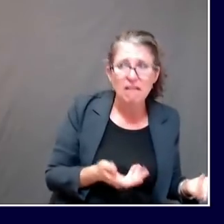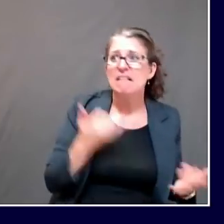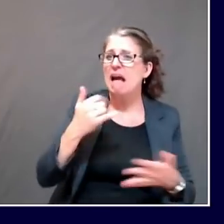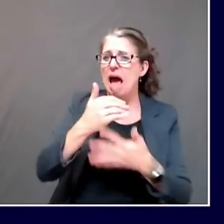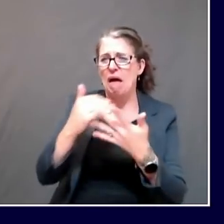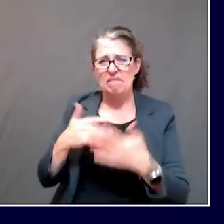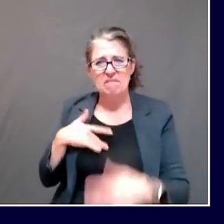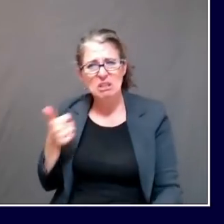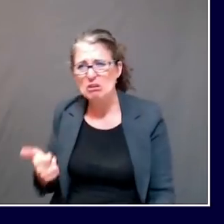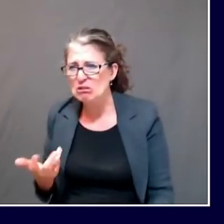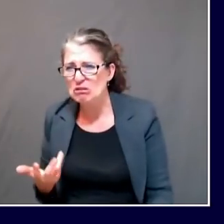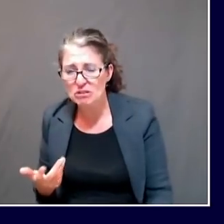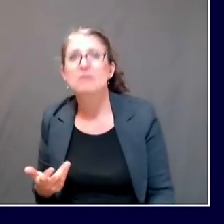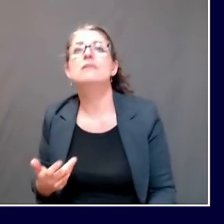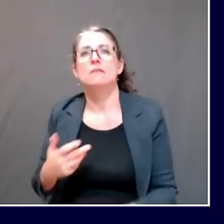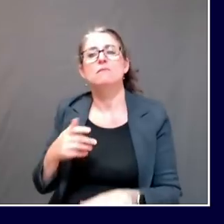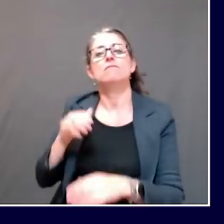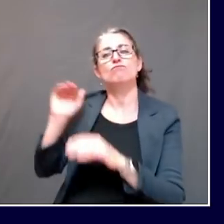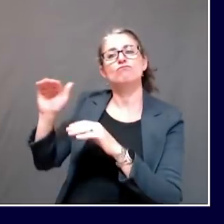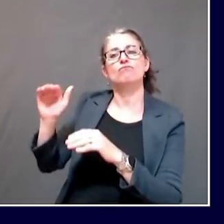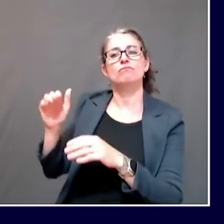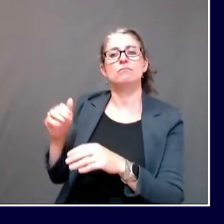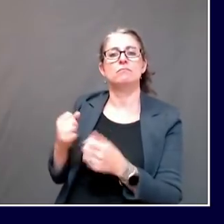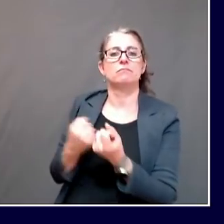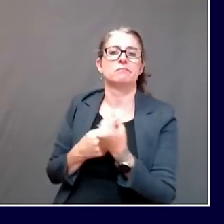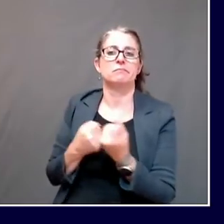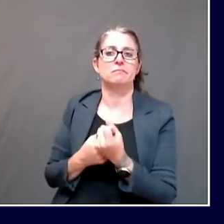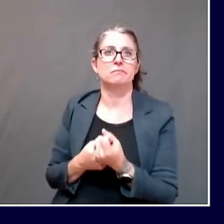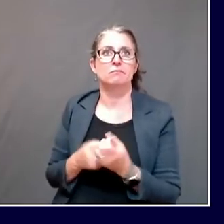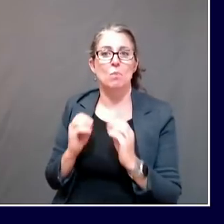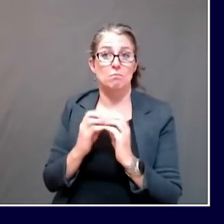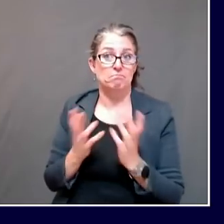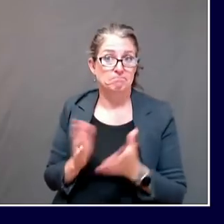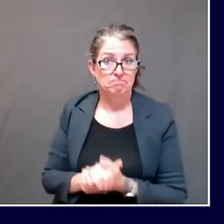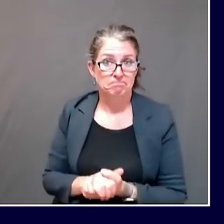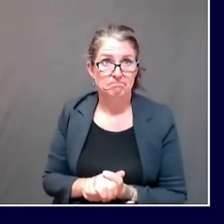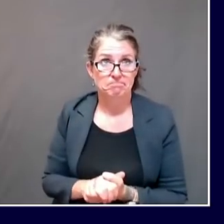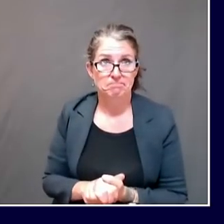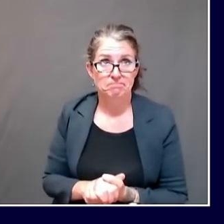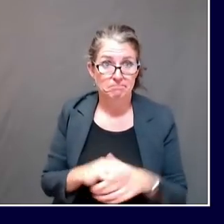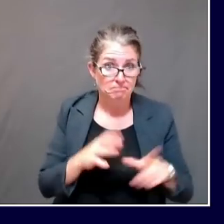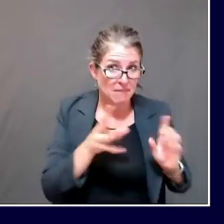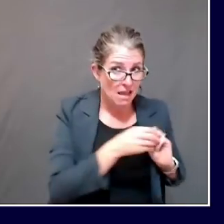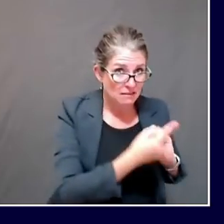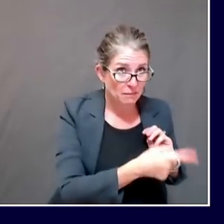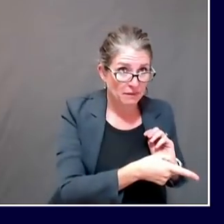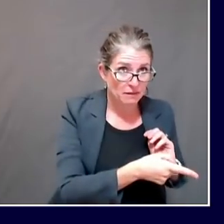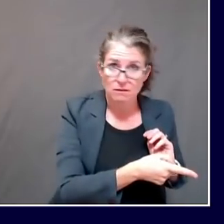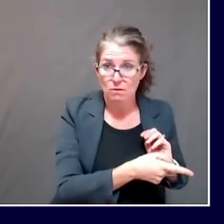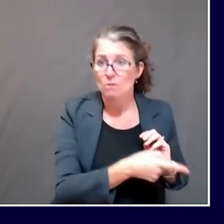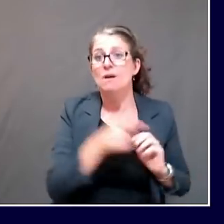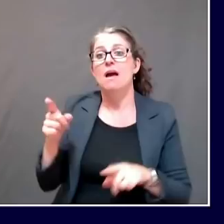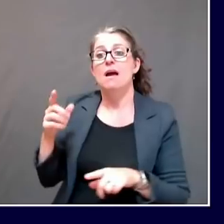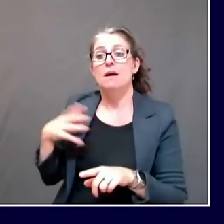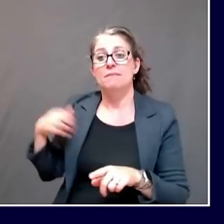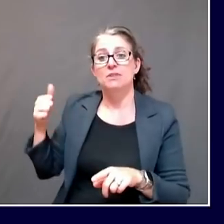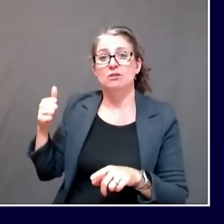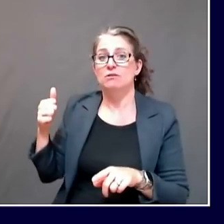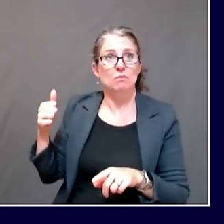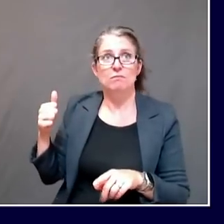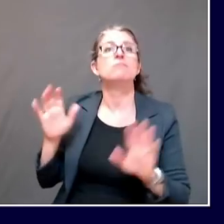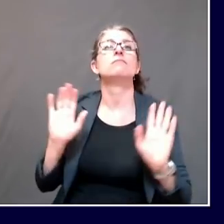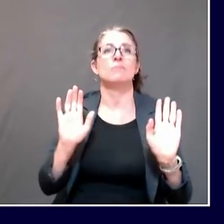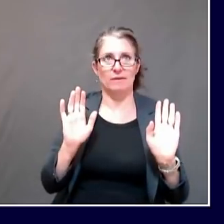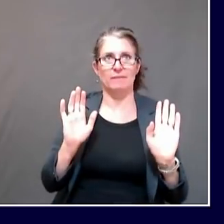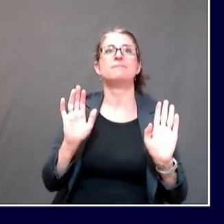Okay. Okay, but it's Okay. totally up to the person whether they want to be tested or not. Fundamentally, the decision of whether